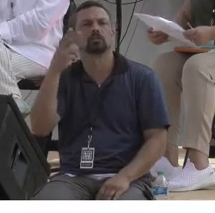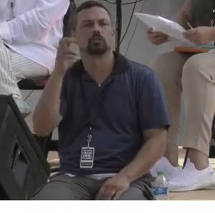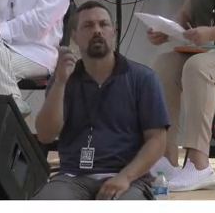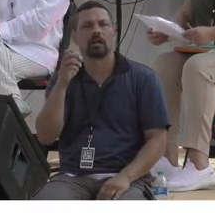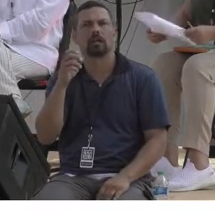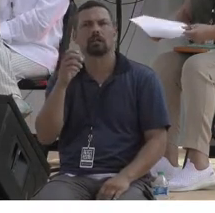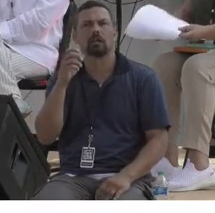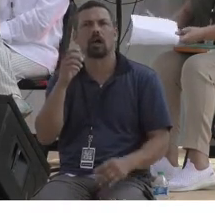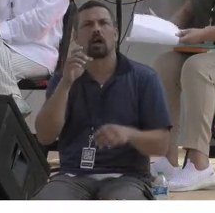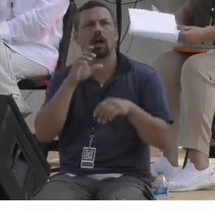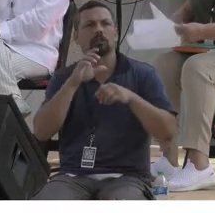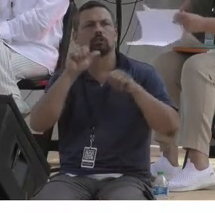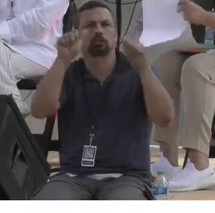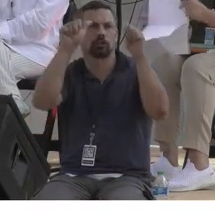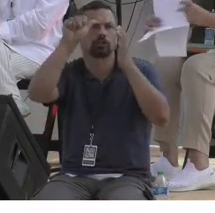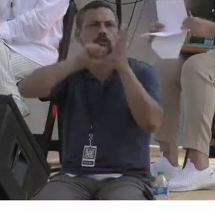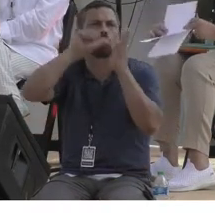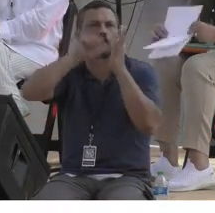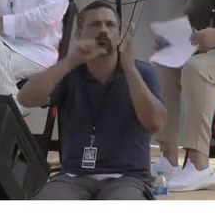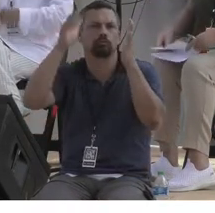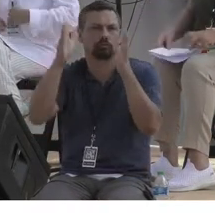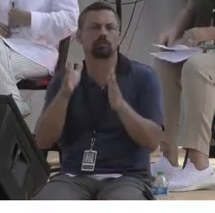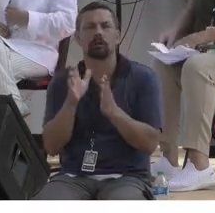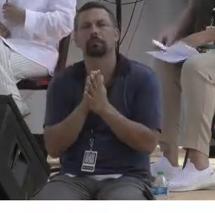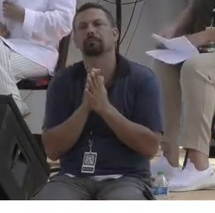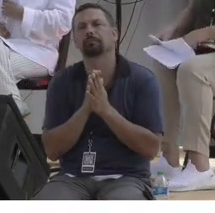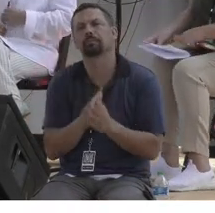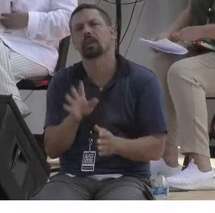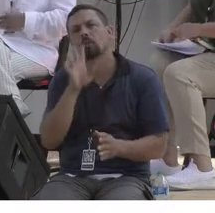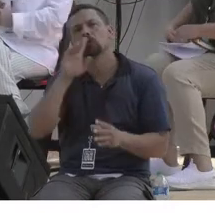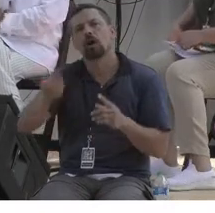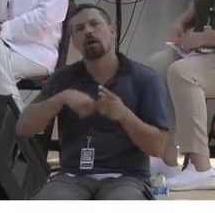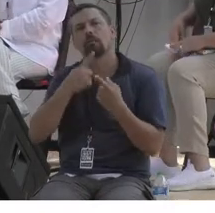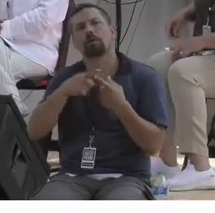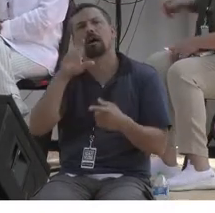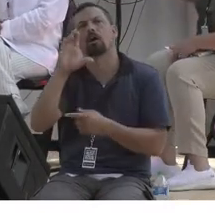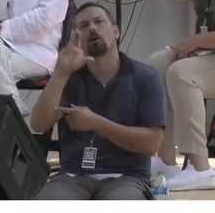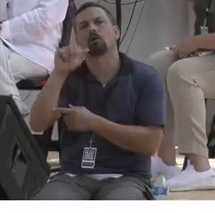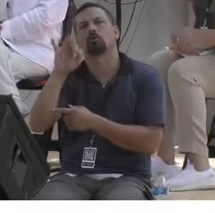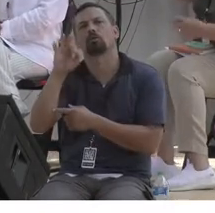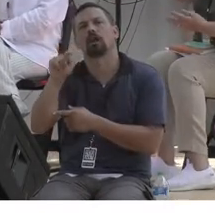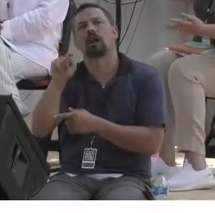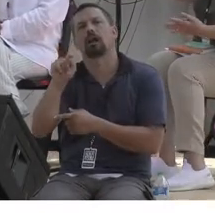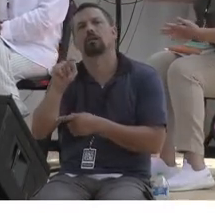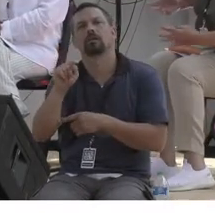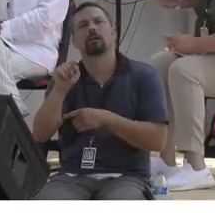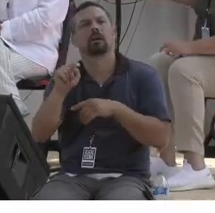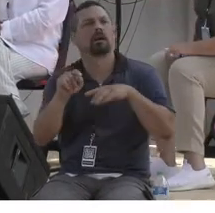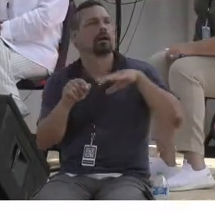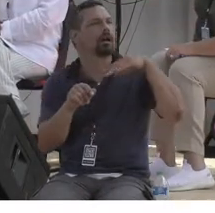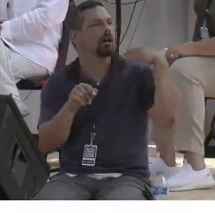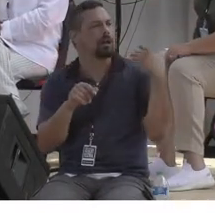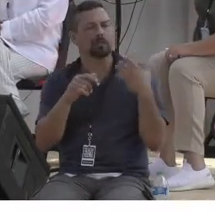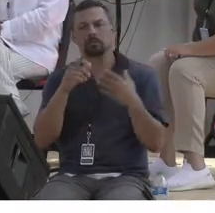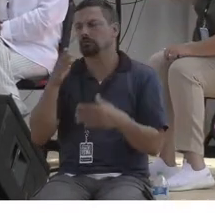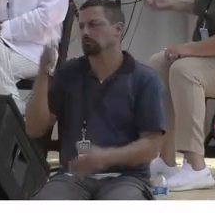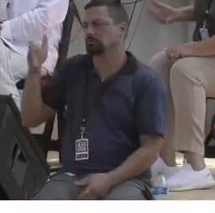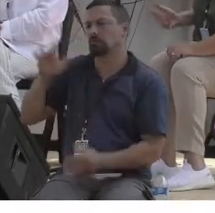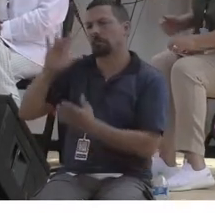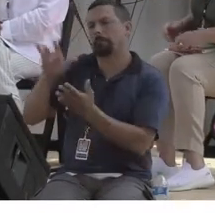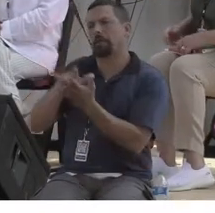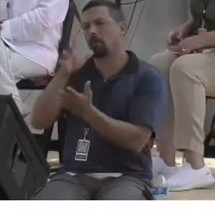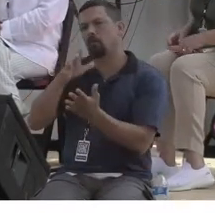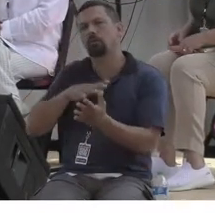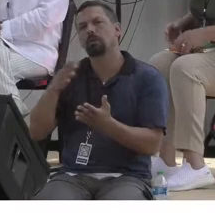sculptor. So let's talk about craft. Sara, let's talk about your practice. Introduce us to